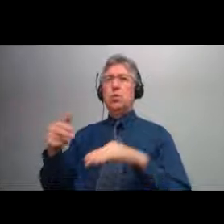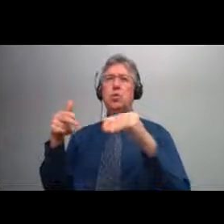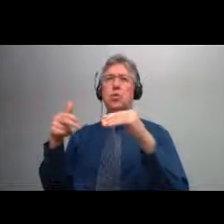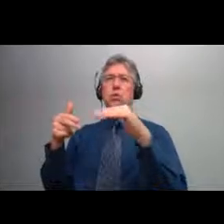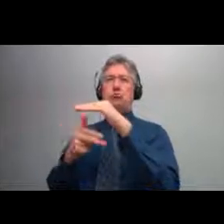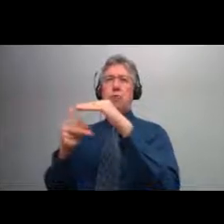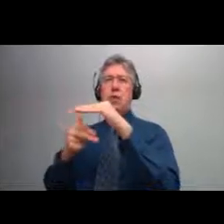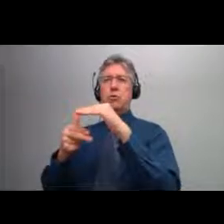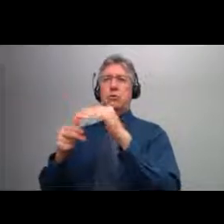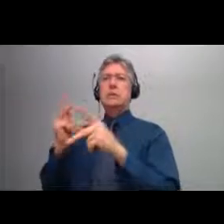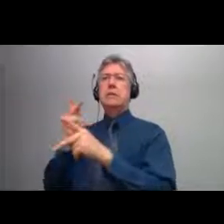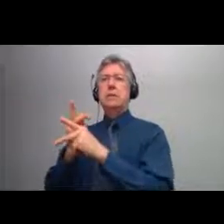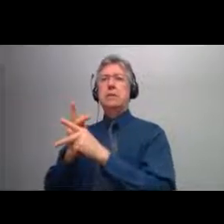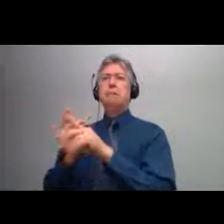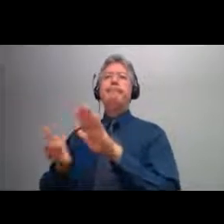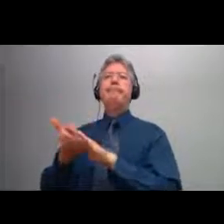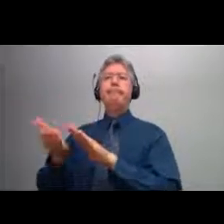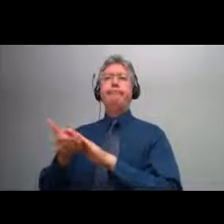maintain the level of service.